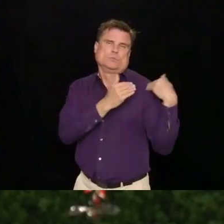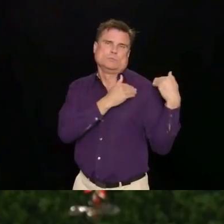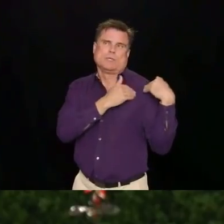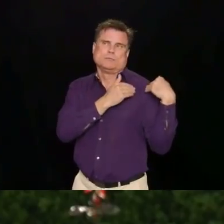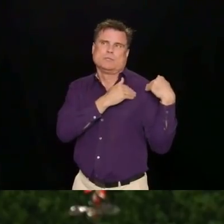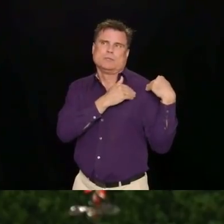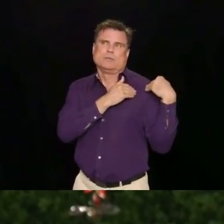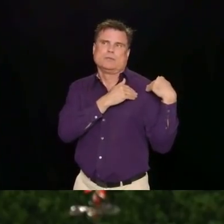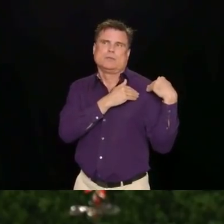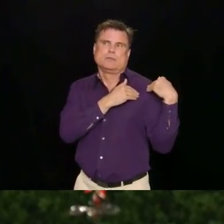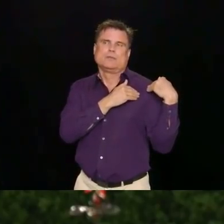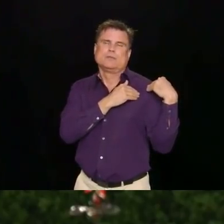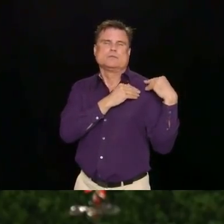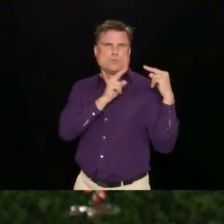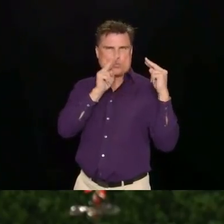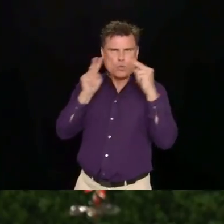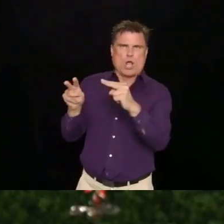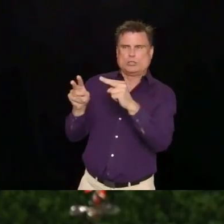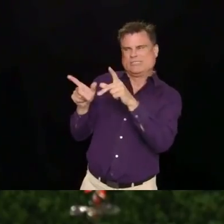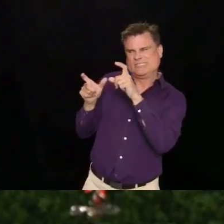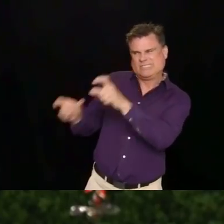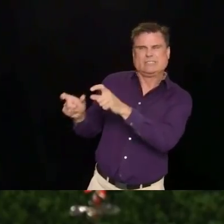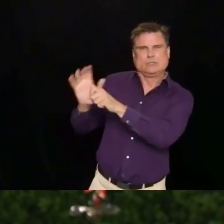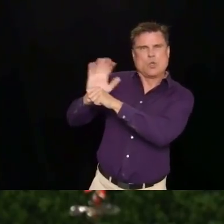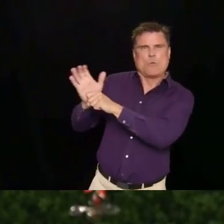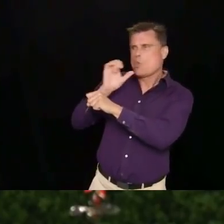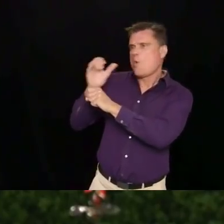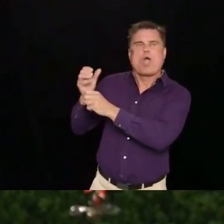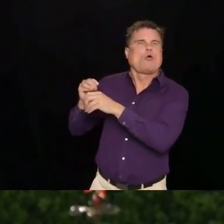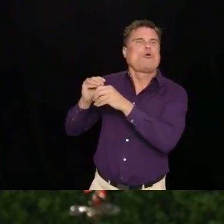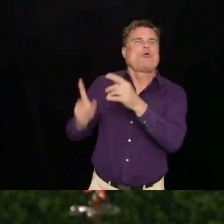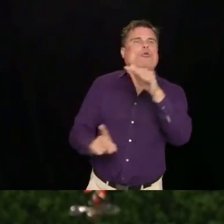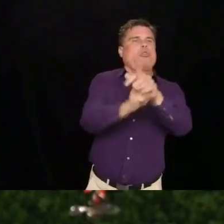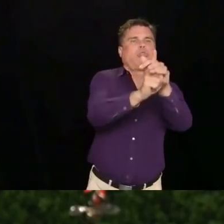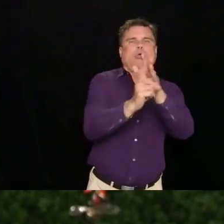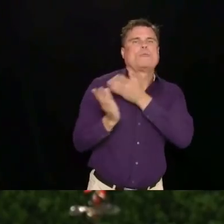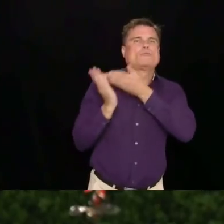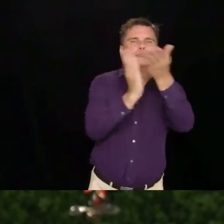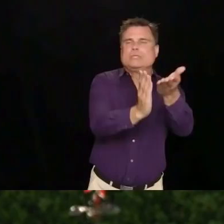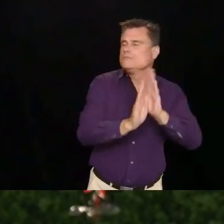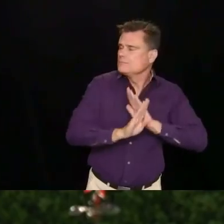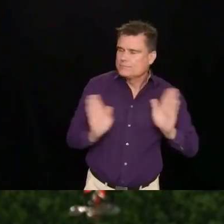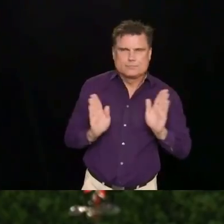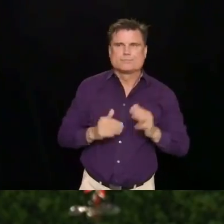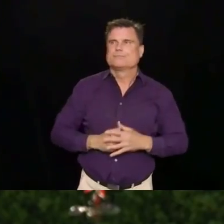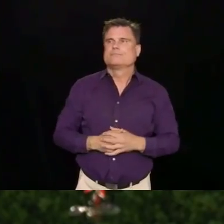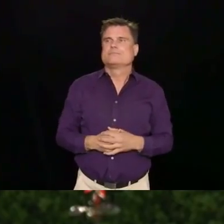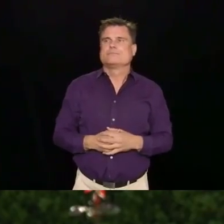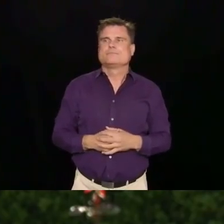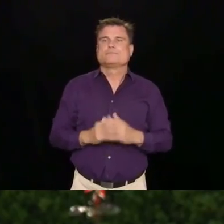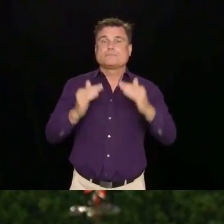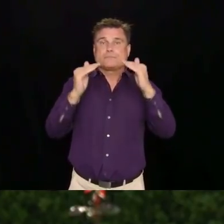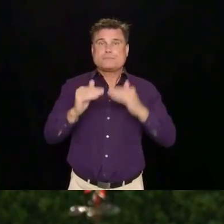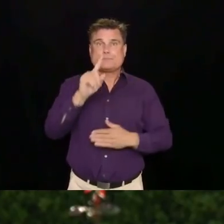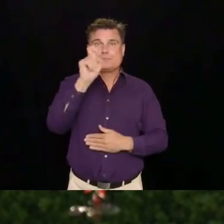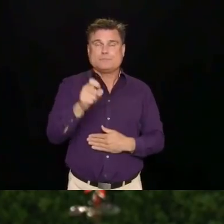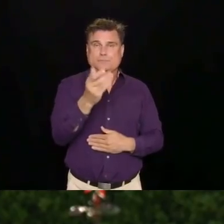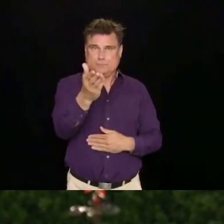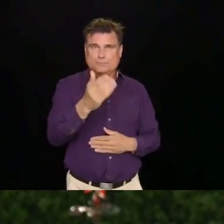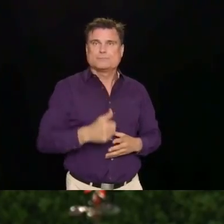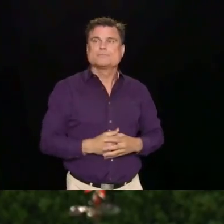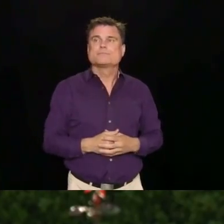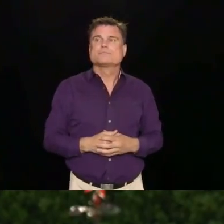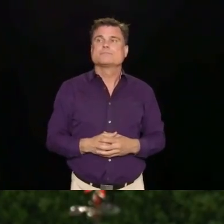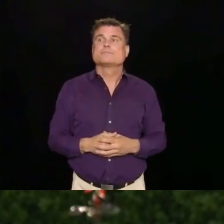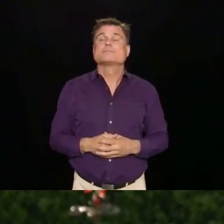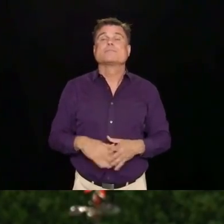COVID-19. Next question is from Colton Davies, Radio NL. Hi, this question's for Minister Dix